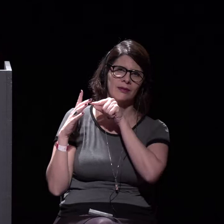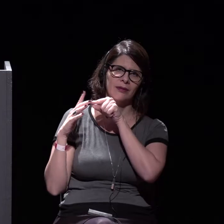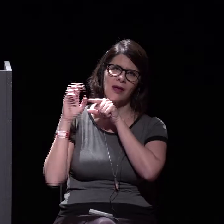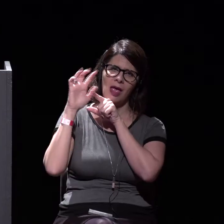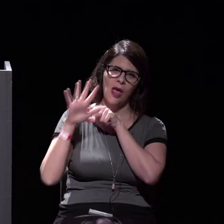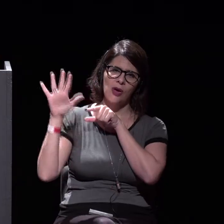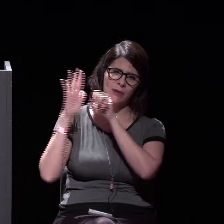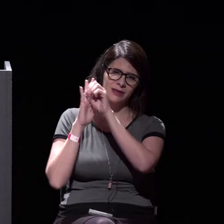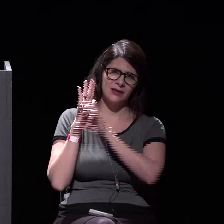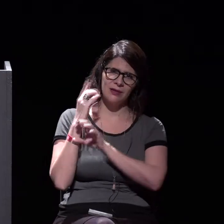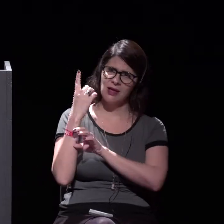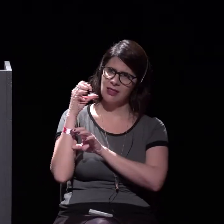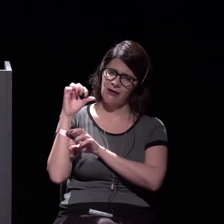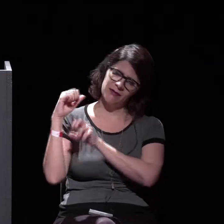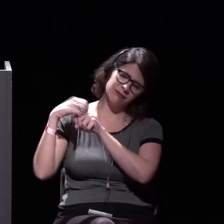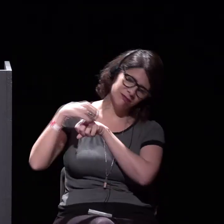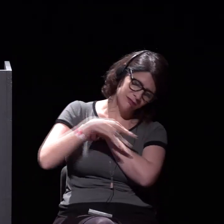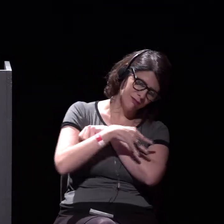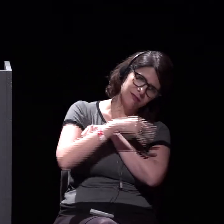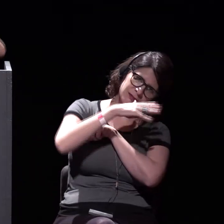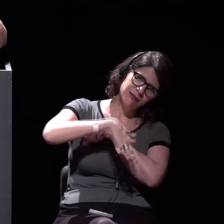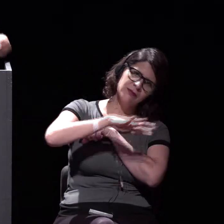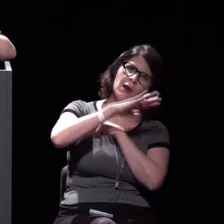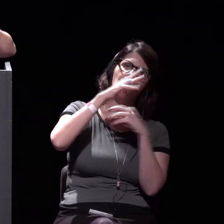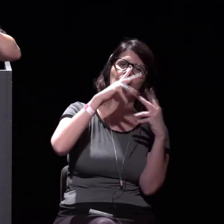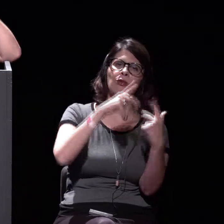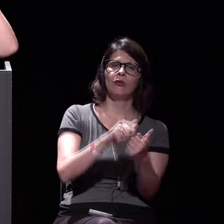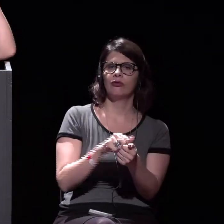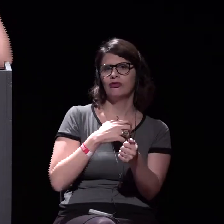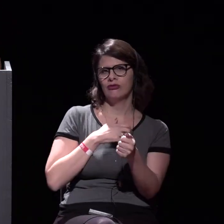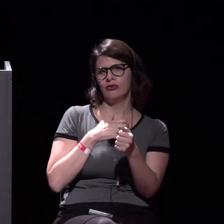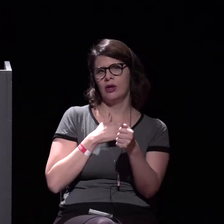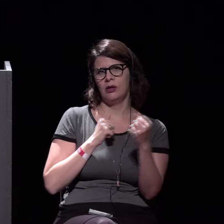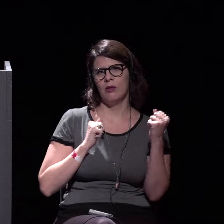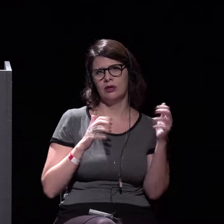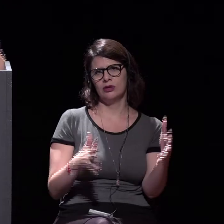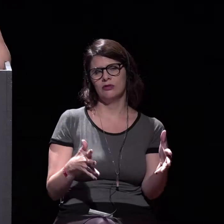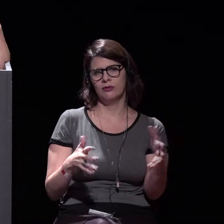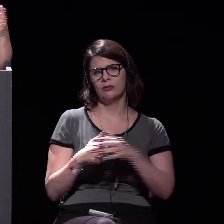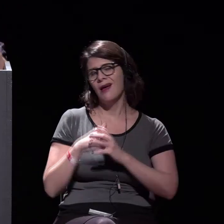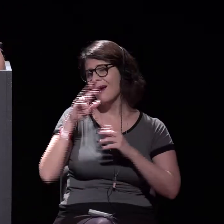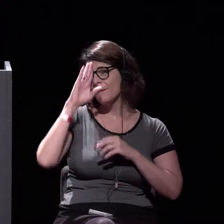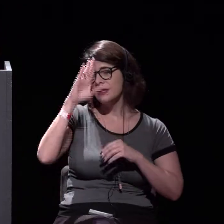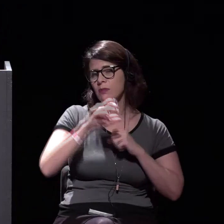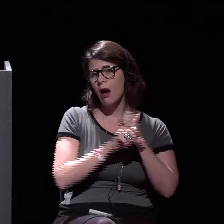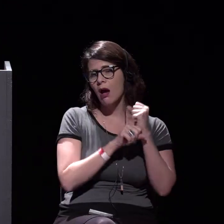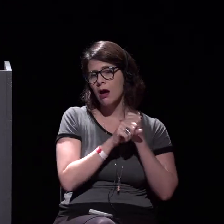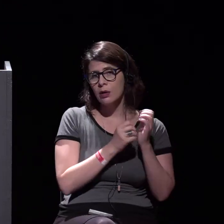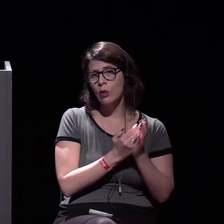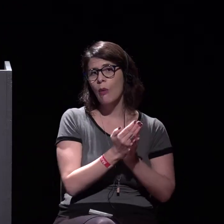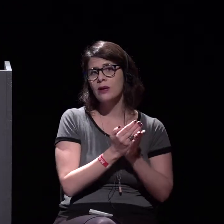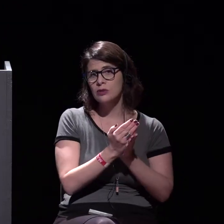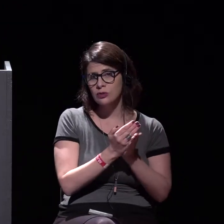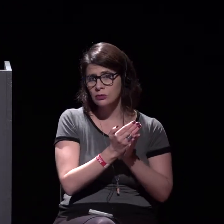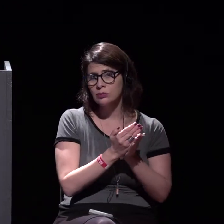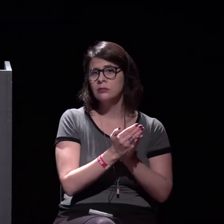very actively, especially in the early years of ICOM, through what they called regional meetings, where they would go to Africa, Asia, Mexico, et